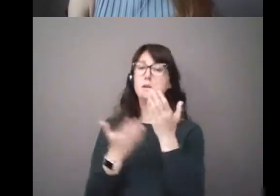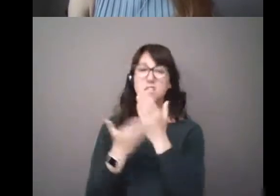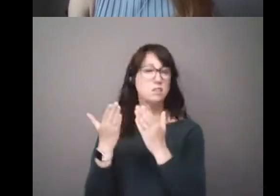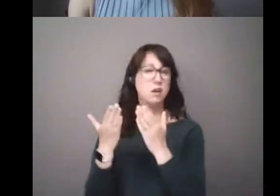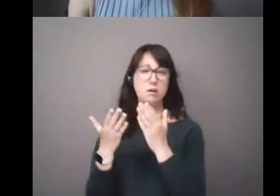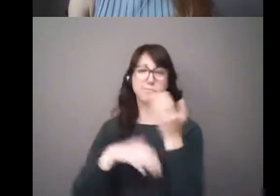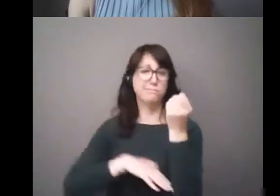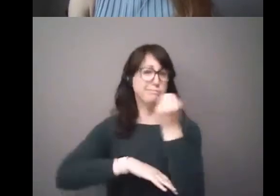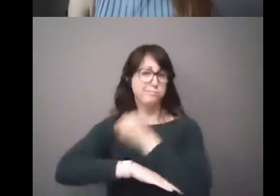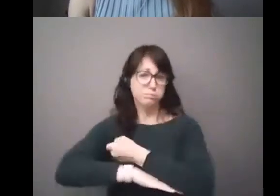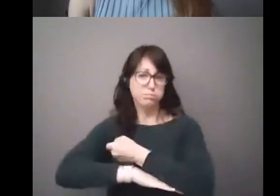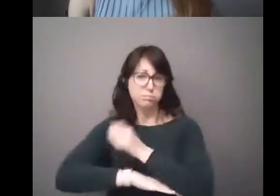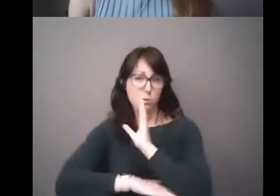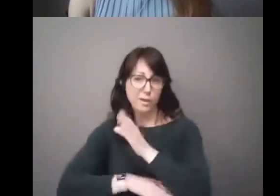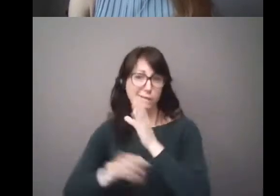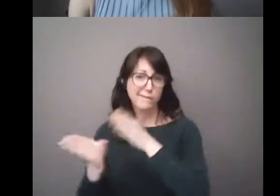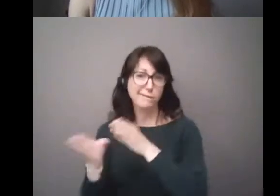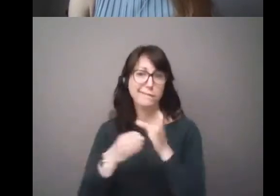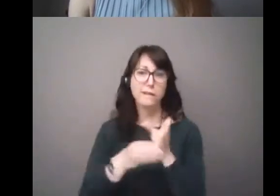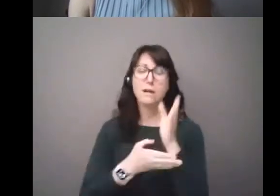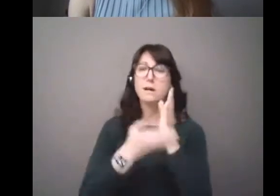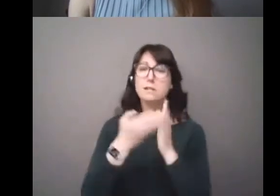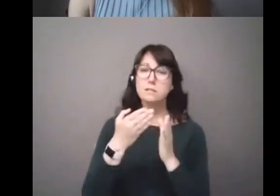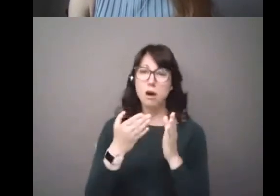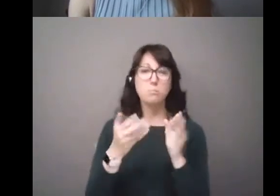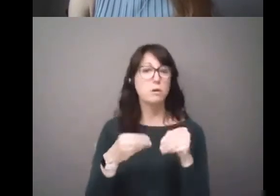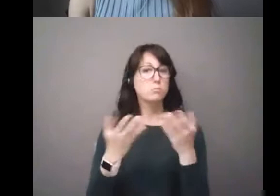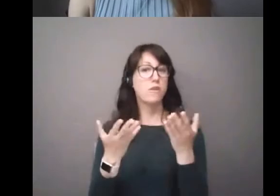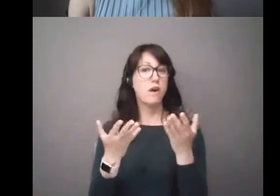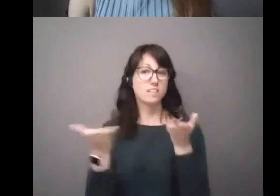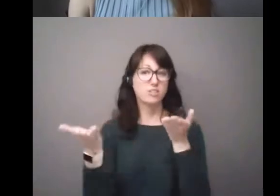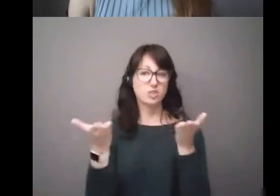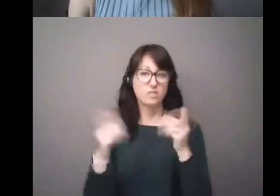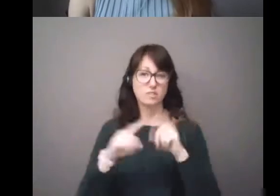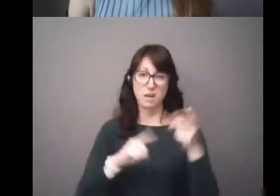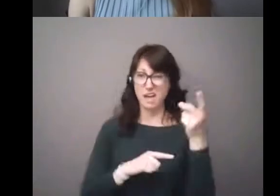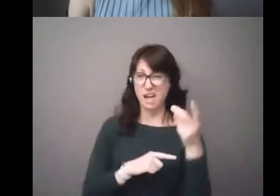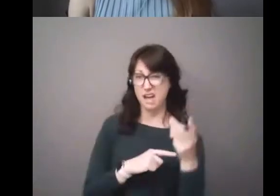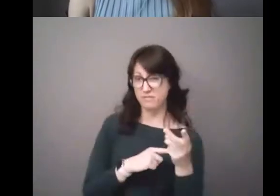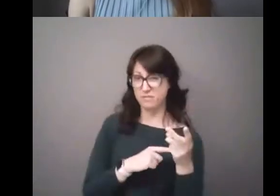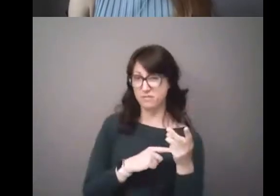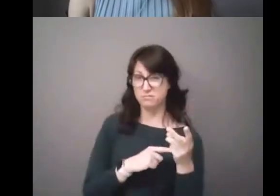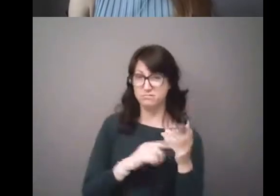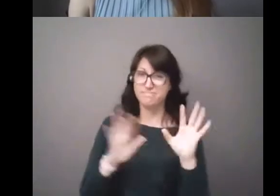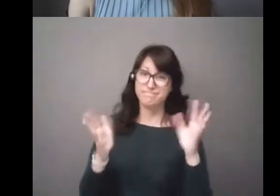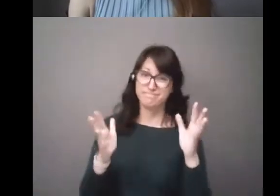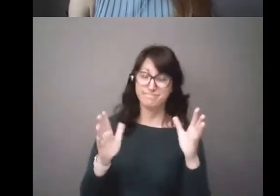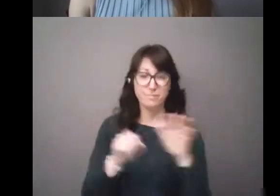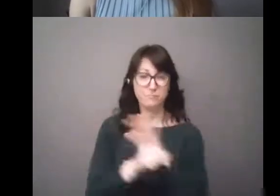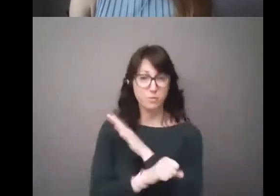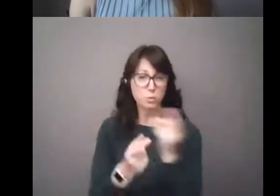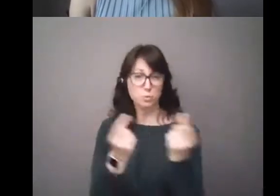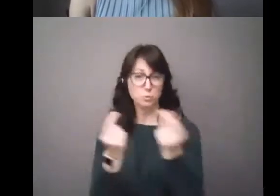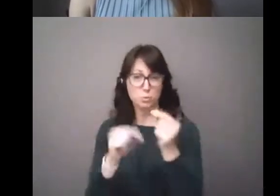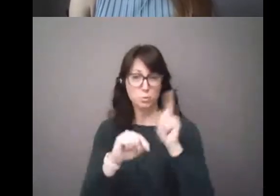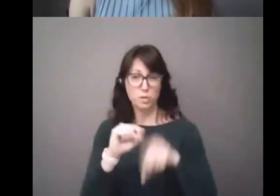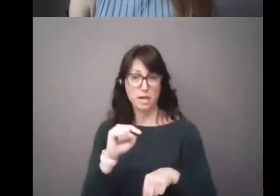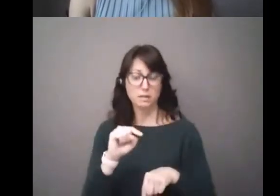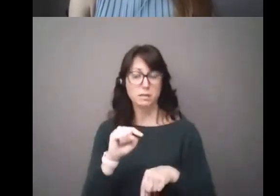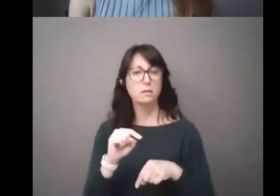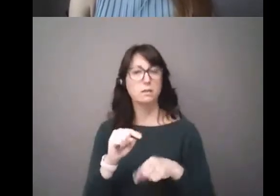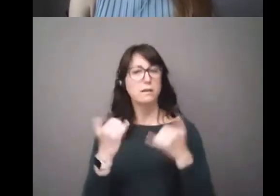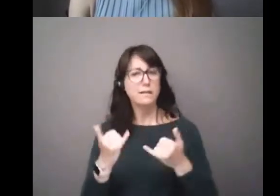around. Some businesses are going to be able to provide half service. Well, let's push the conversation and